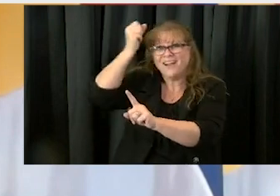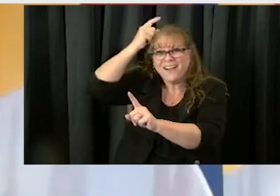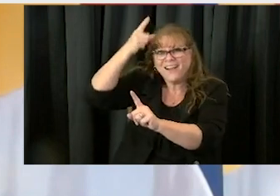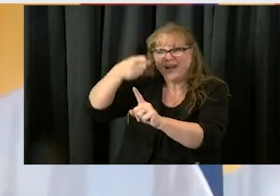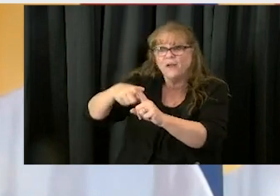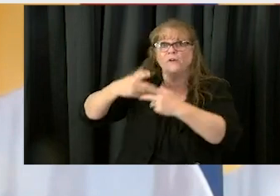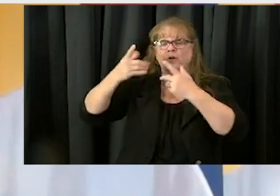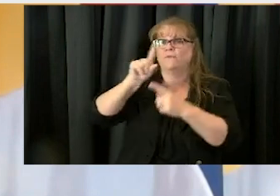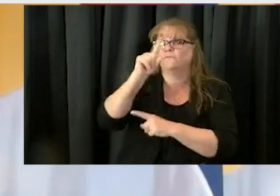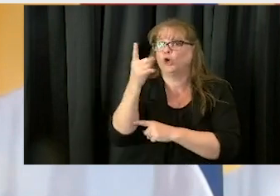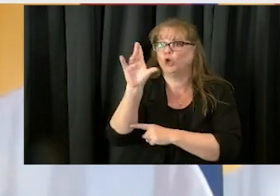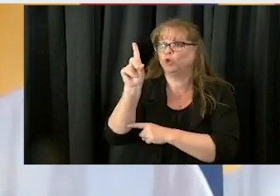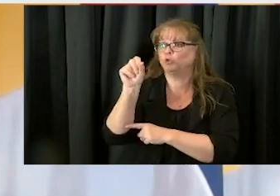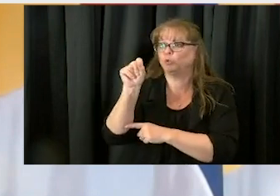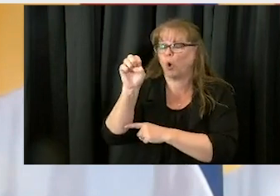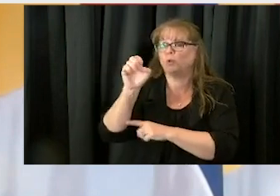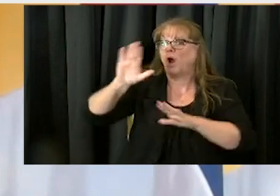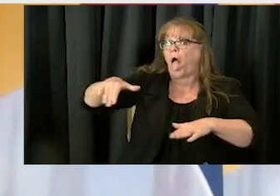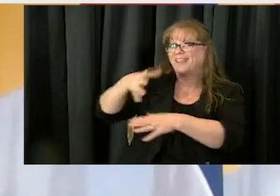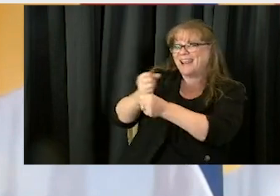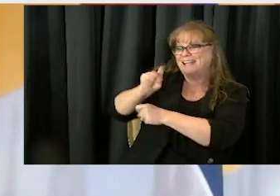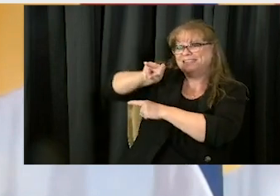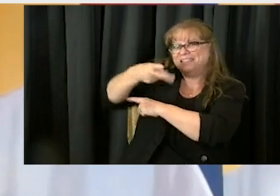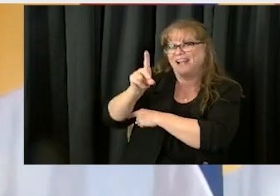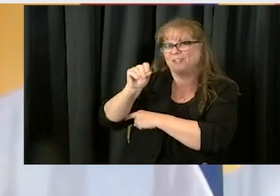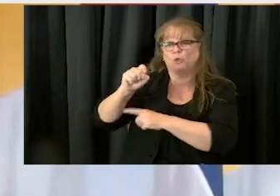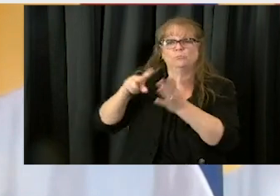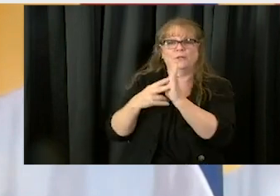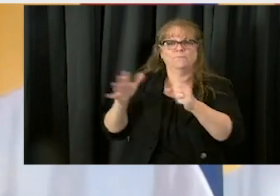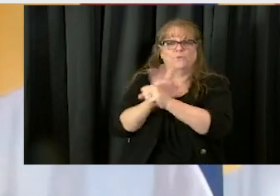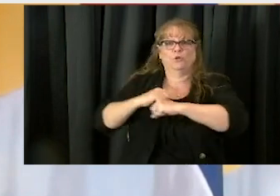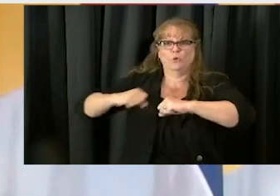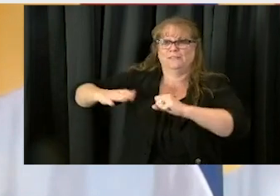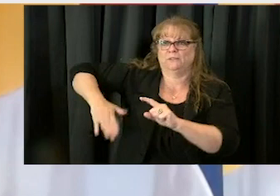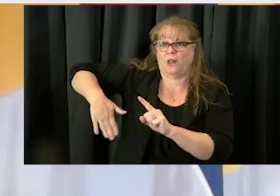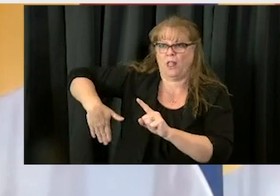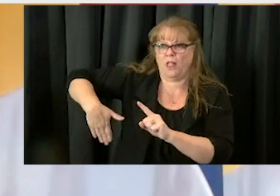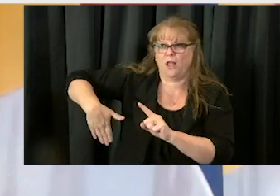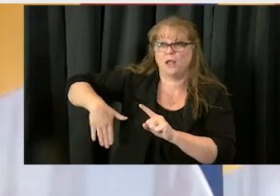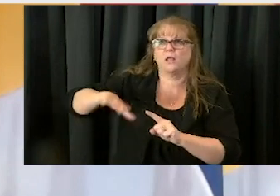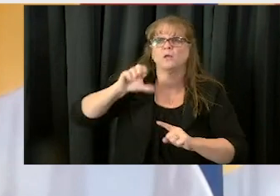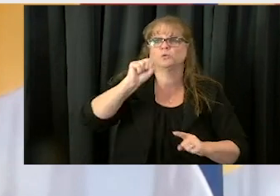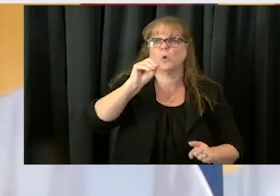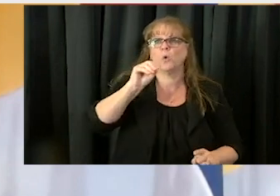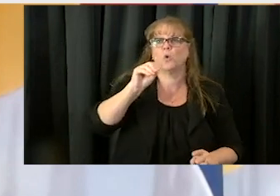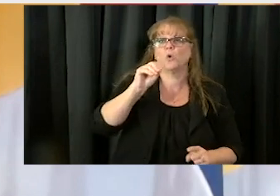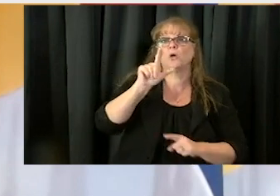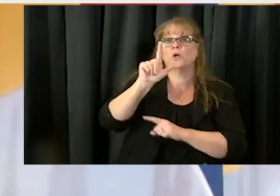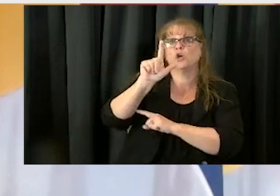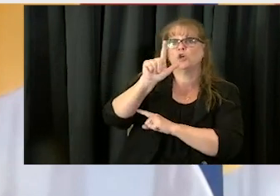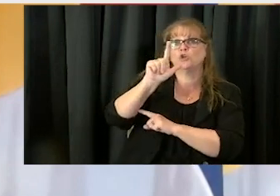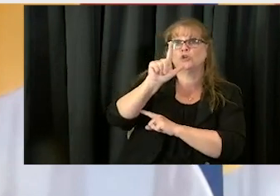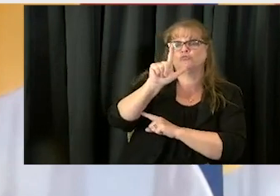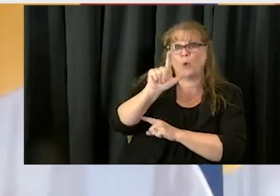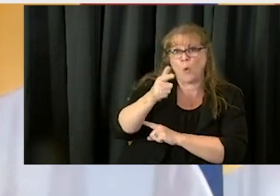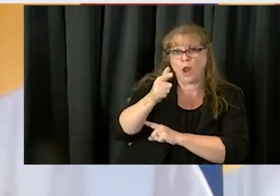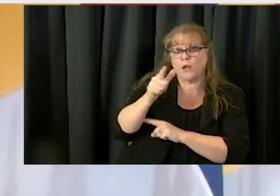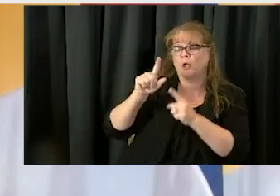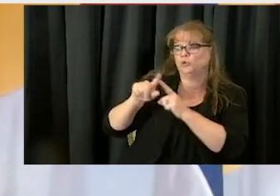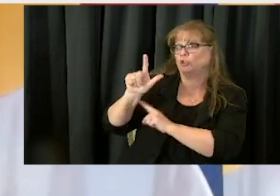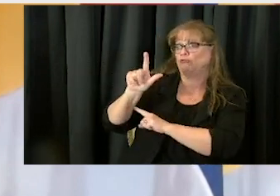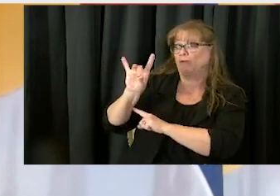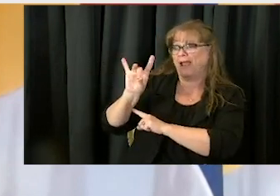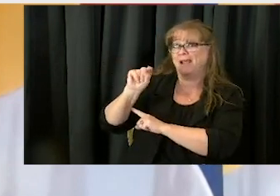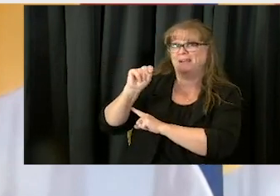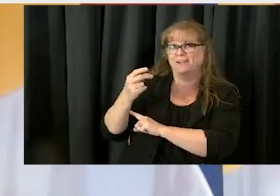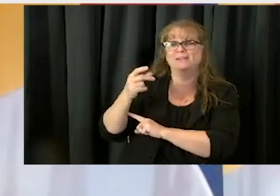more weeks, then immunity. So a month and a half from that first shot to immunity. And so we're at 2%